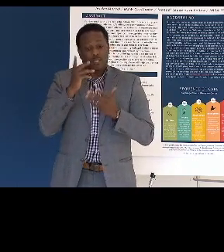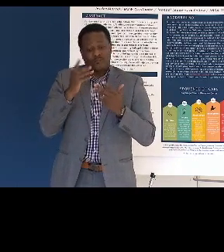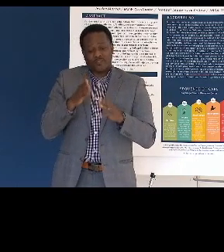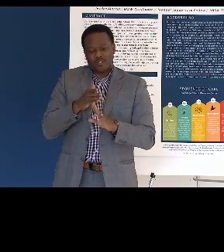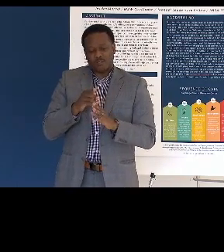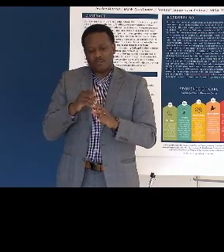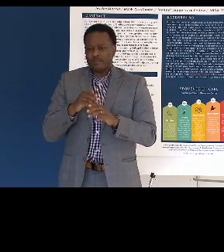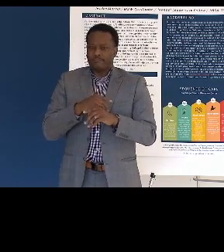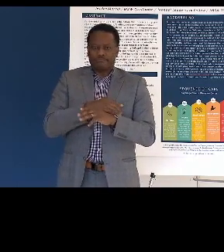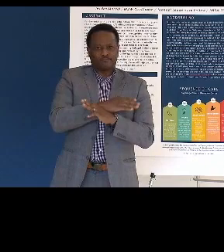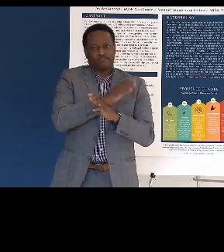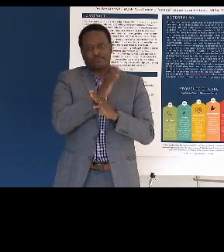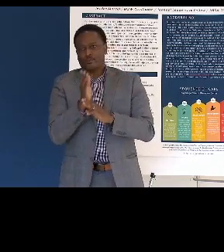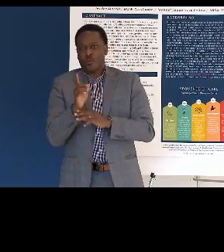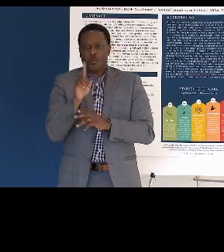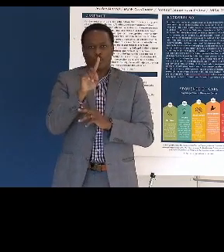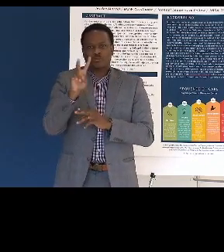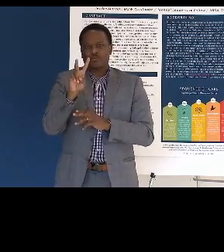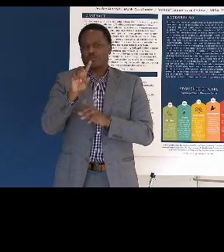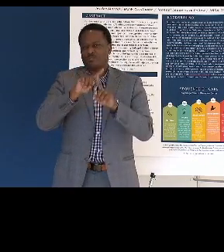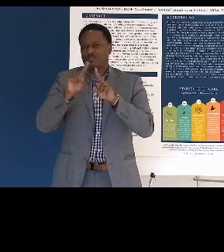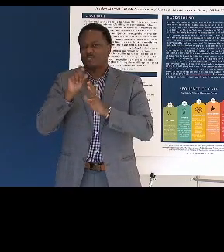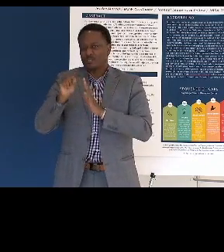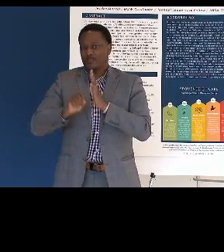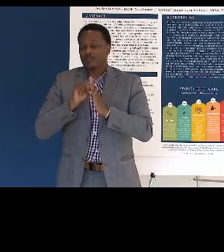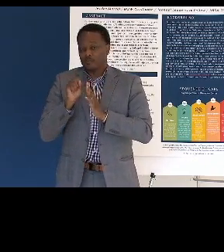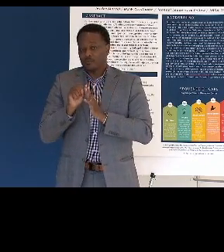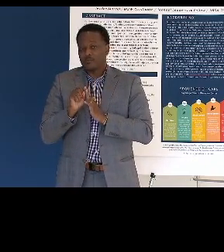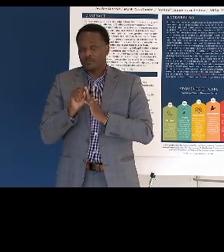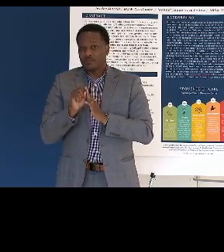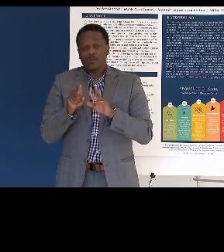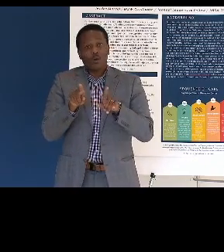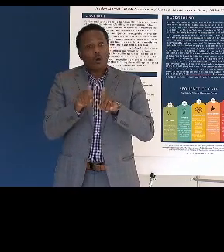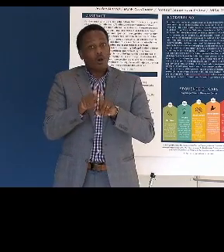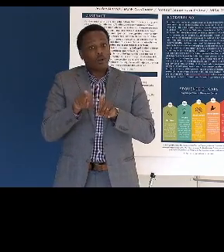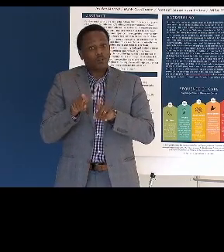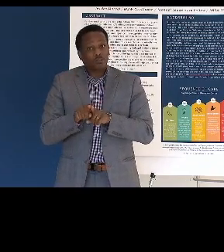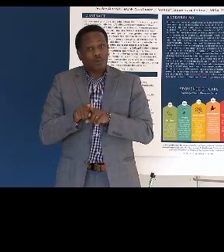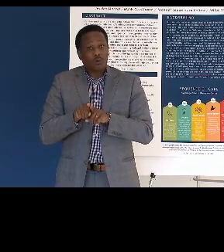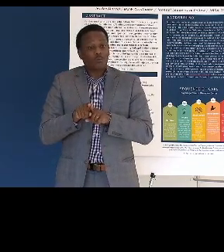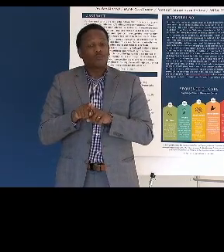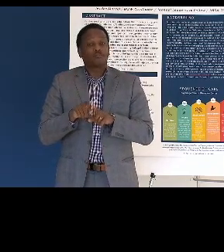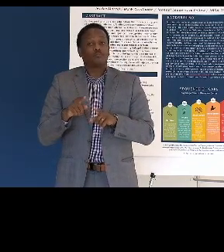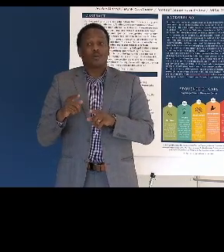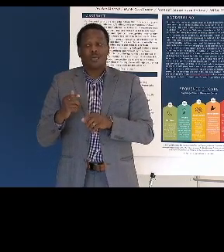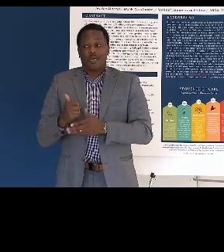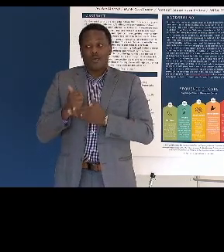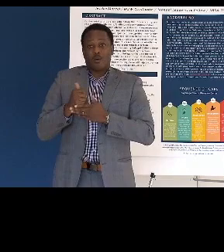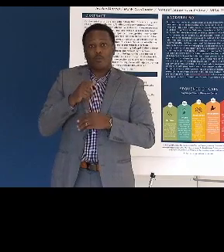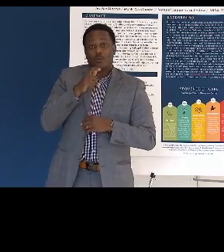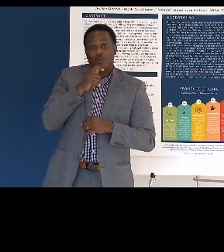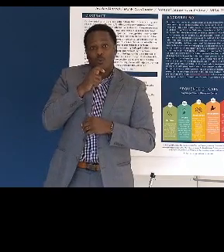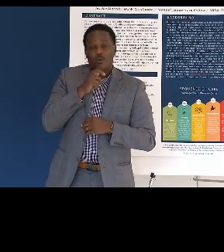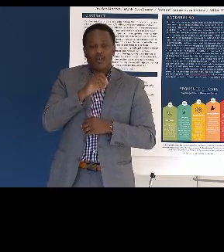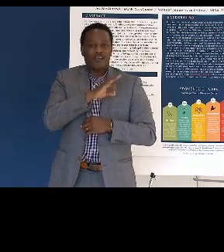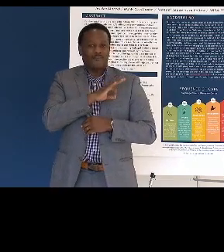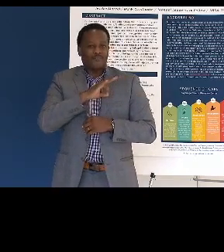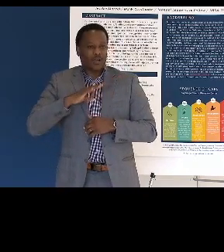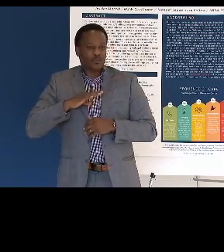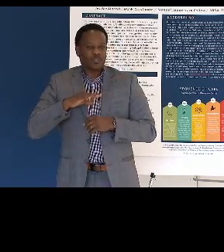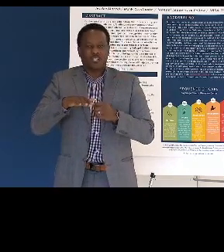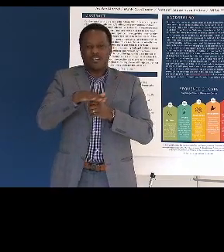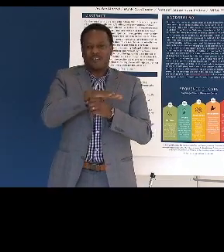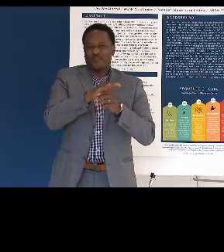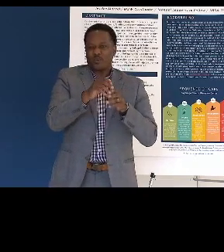of 1 or 2 semesters and are often conducted with the help of faculty, field supervisors, and